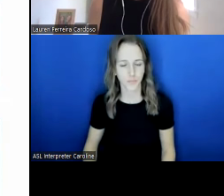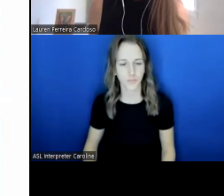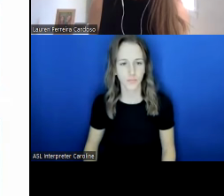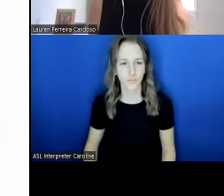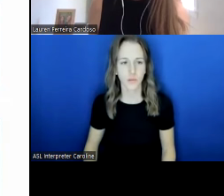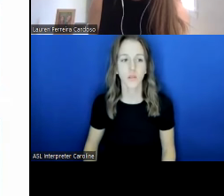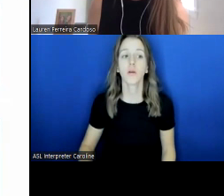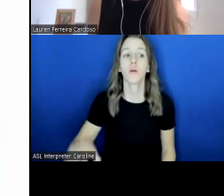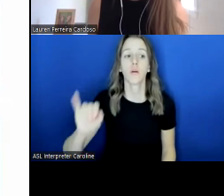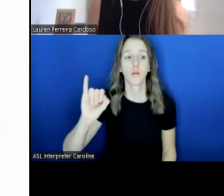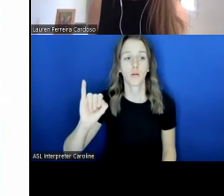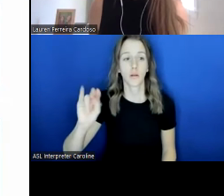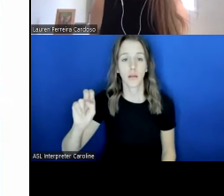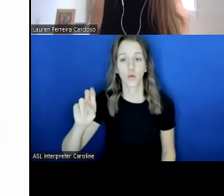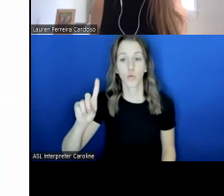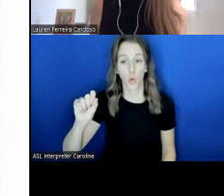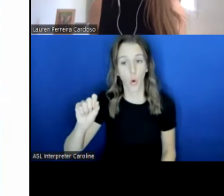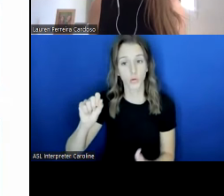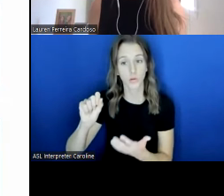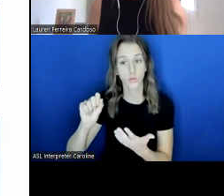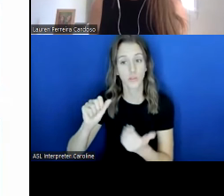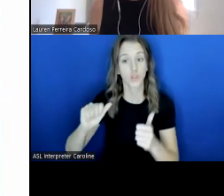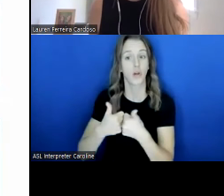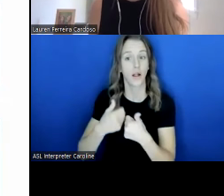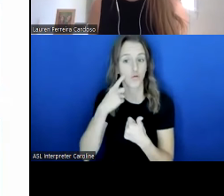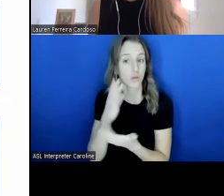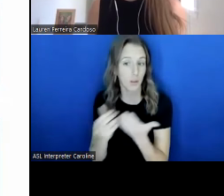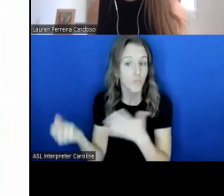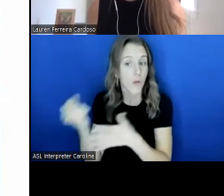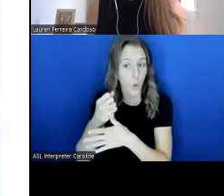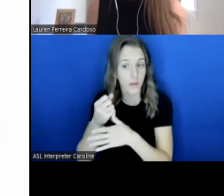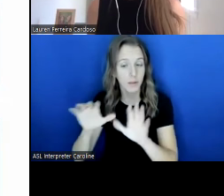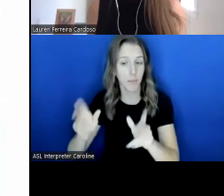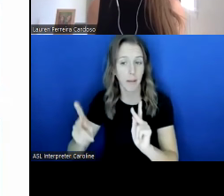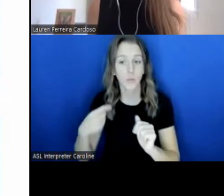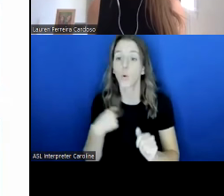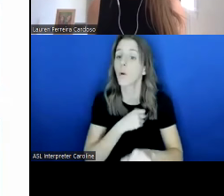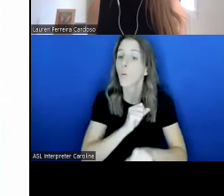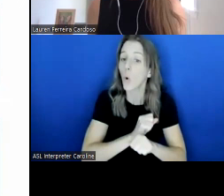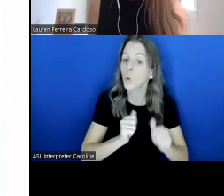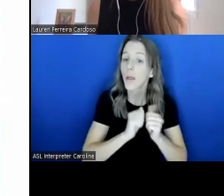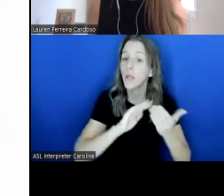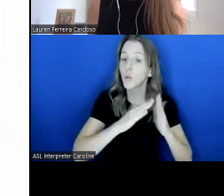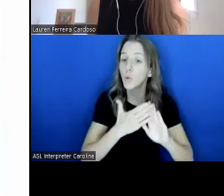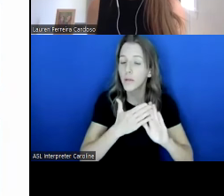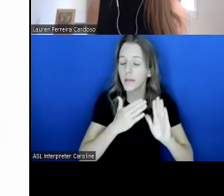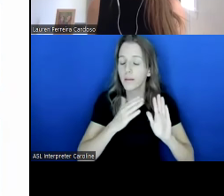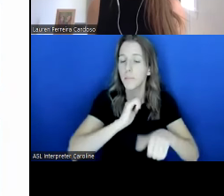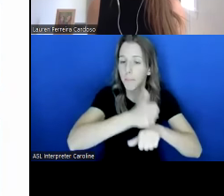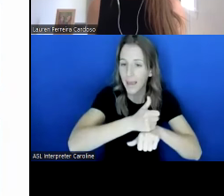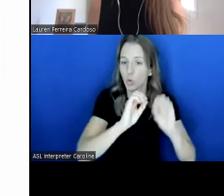inroads with some priority populations, but we worked really hard with community-based organizations to bridge some of those